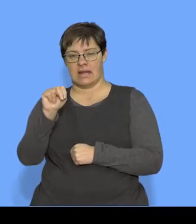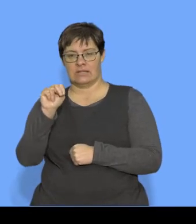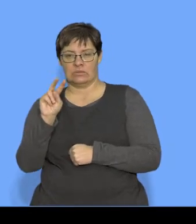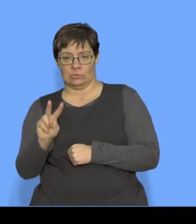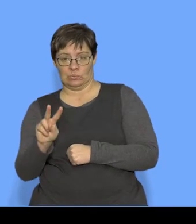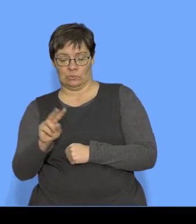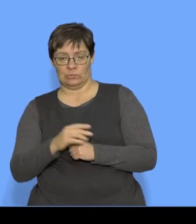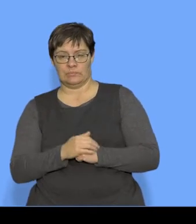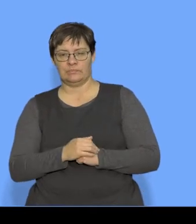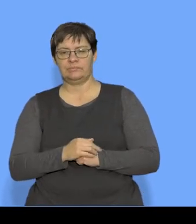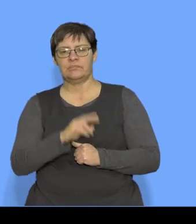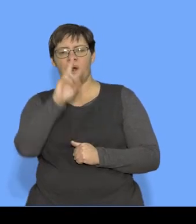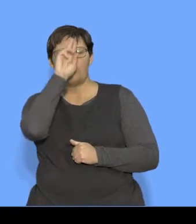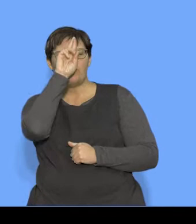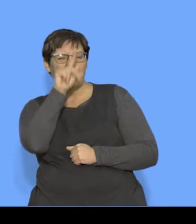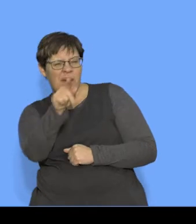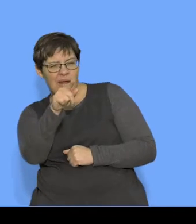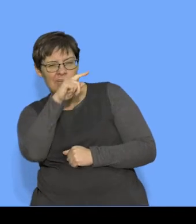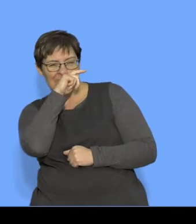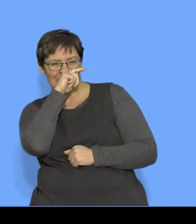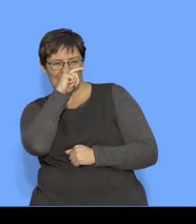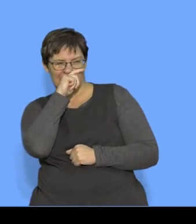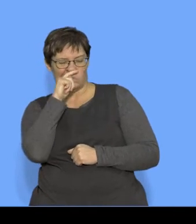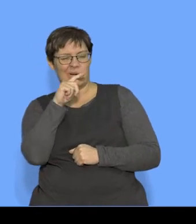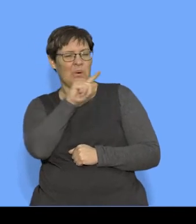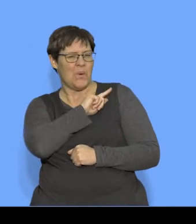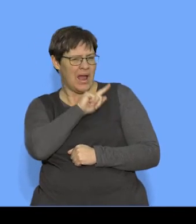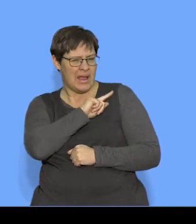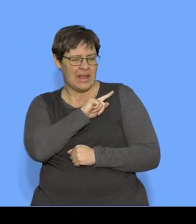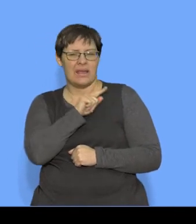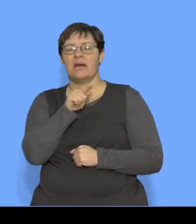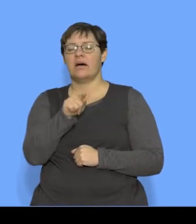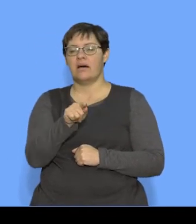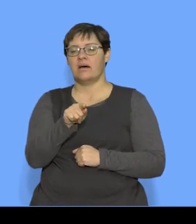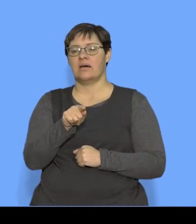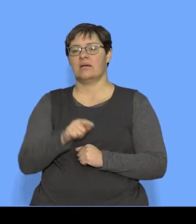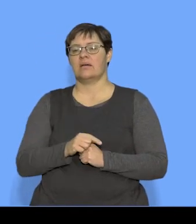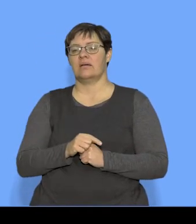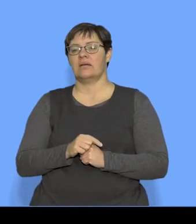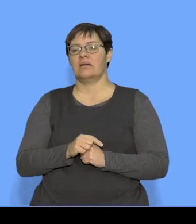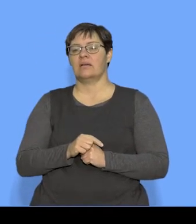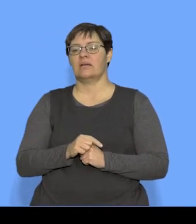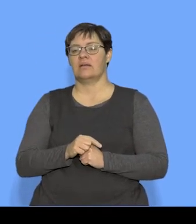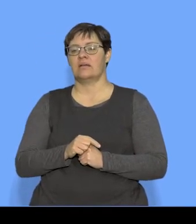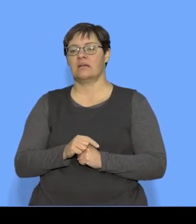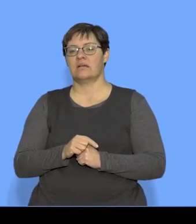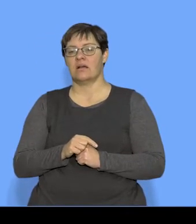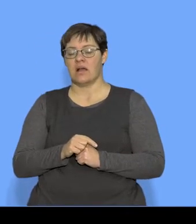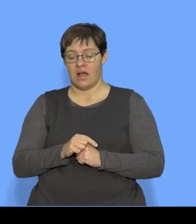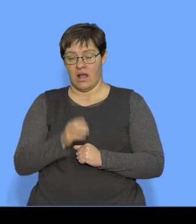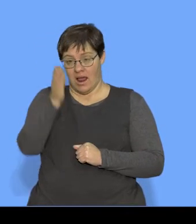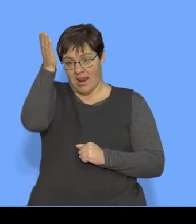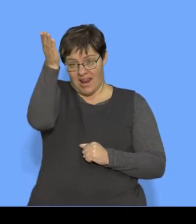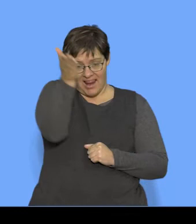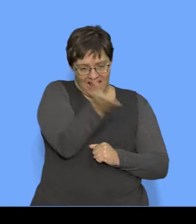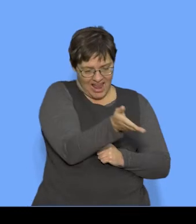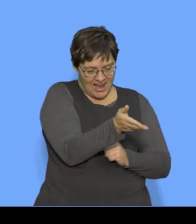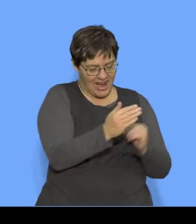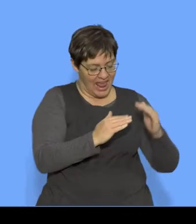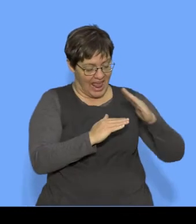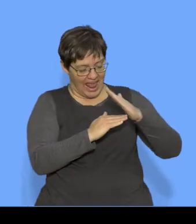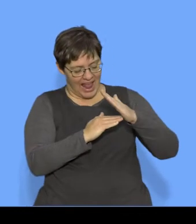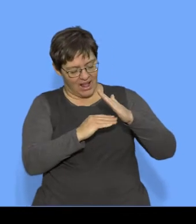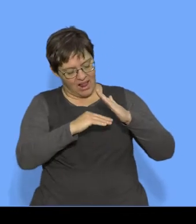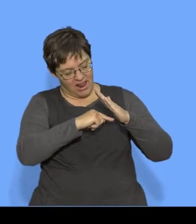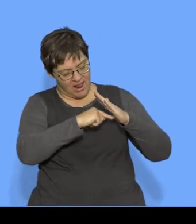right? Remember why this is the case, because of the fact that there's a bisection of the angle, right?